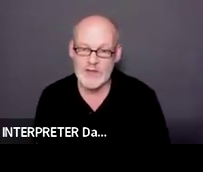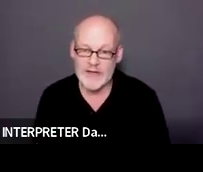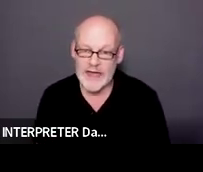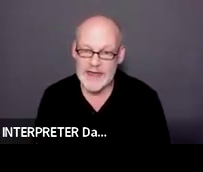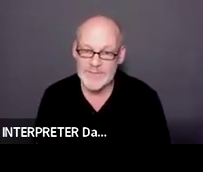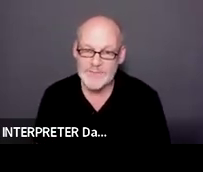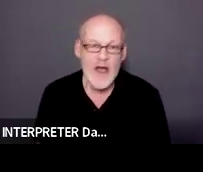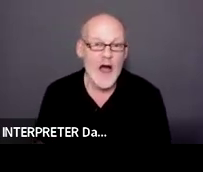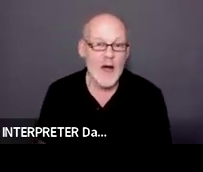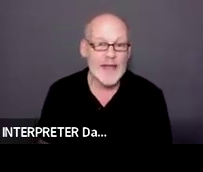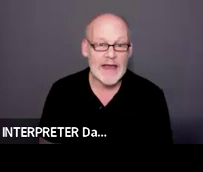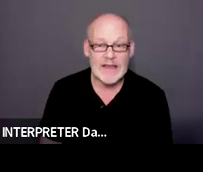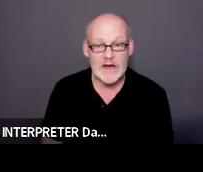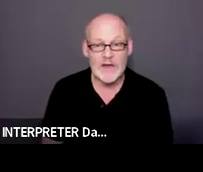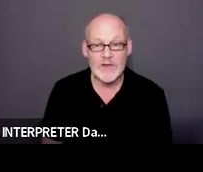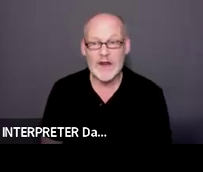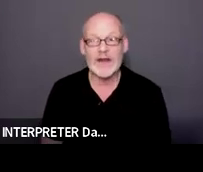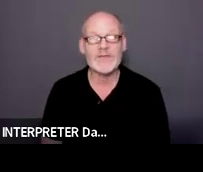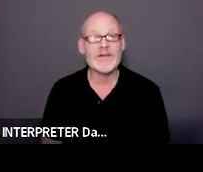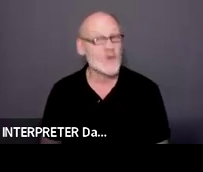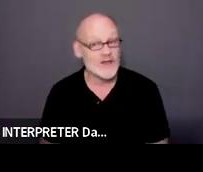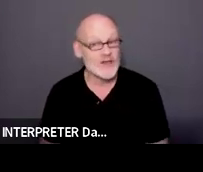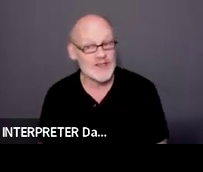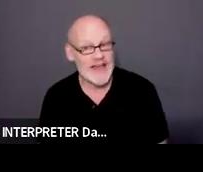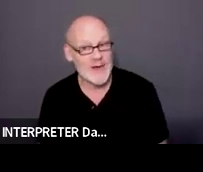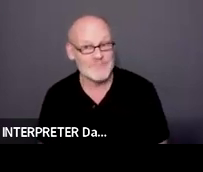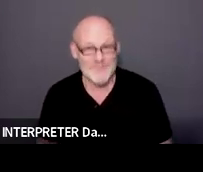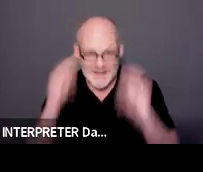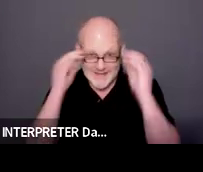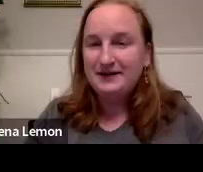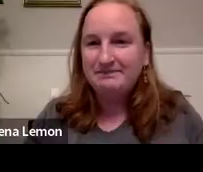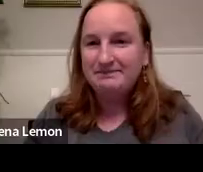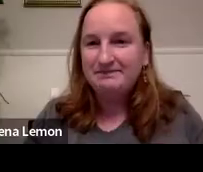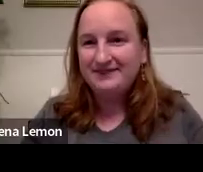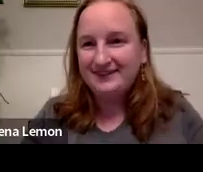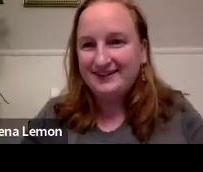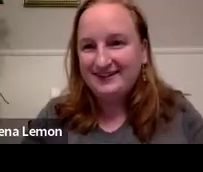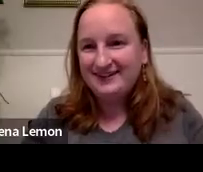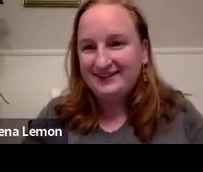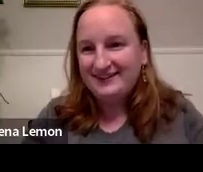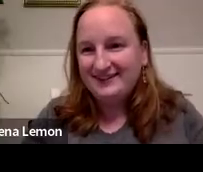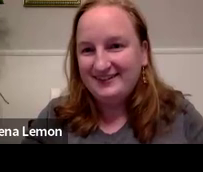switch now if you'd like. And Athena, are you ready to field some questions? Yes, ma'am.